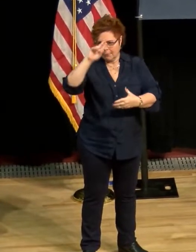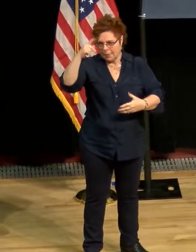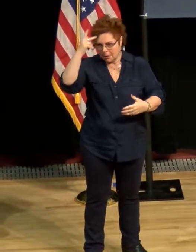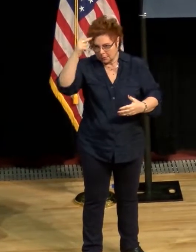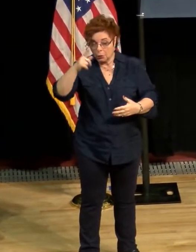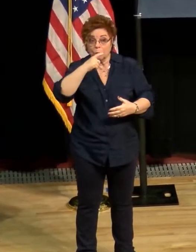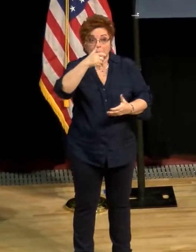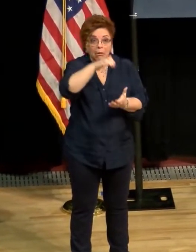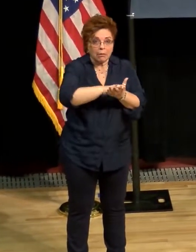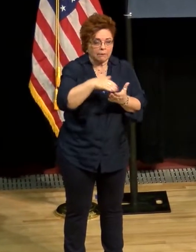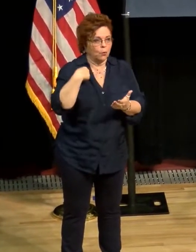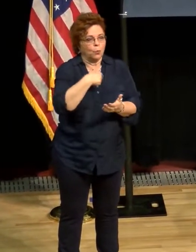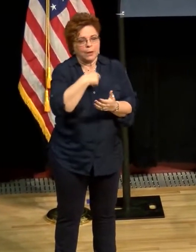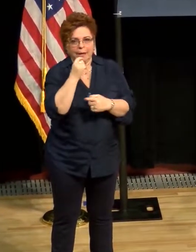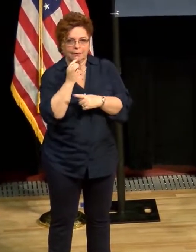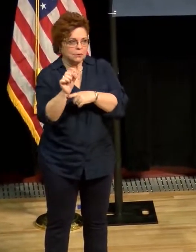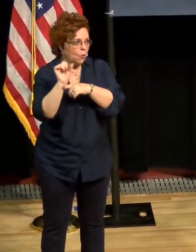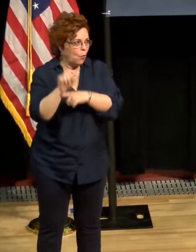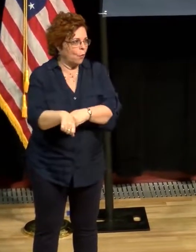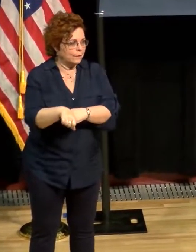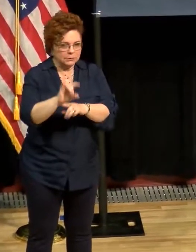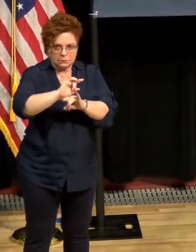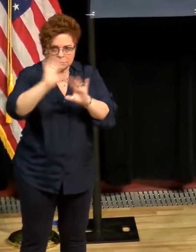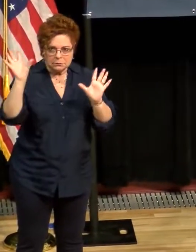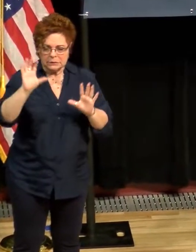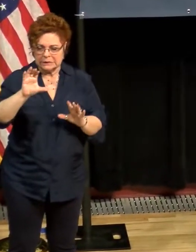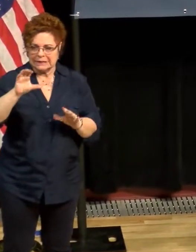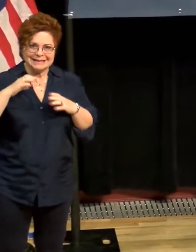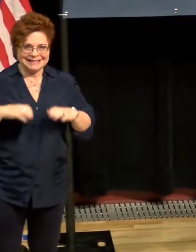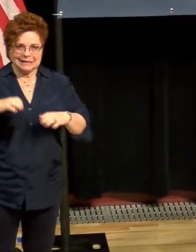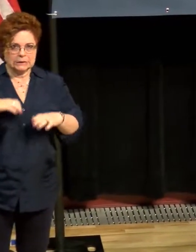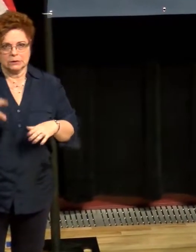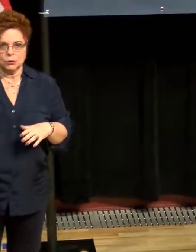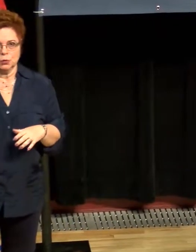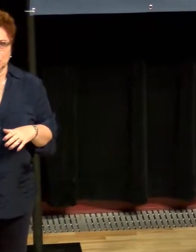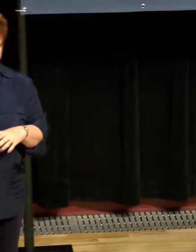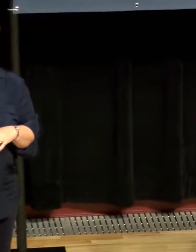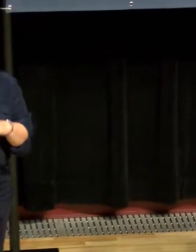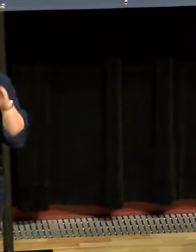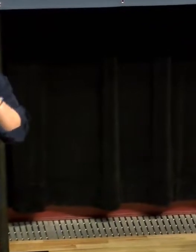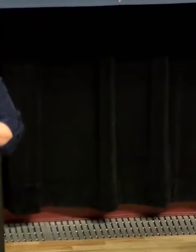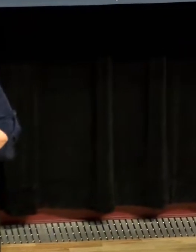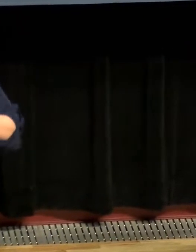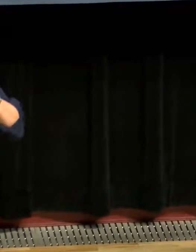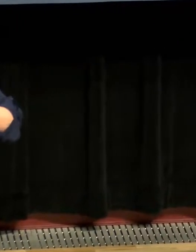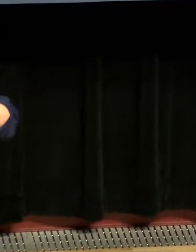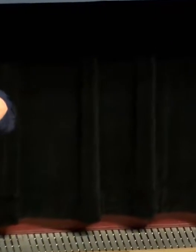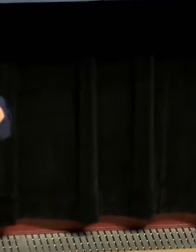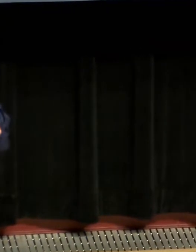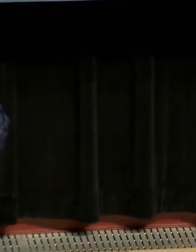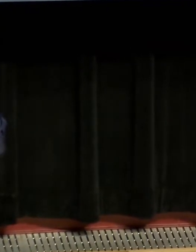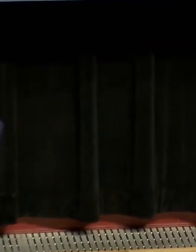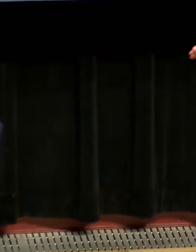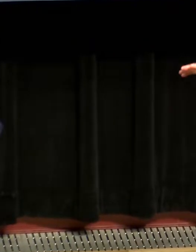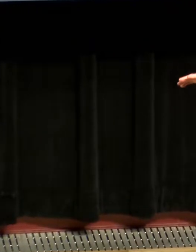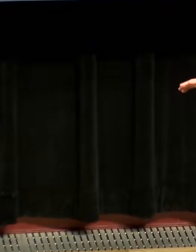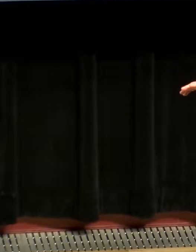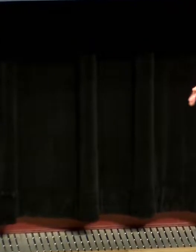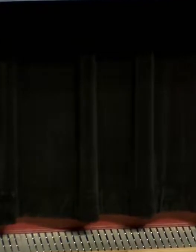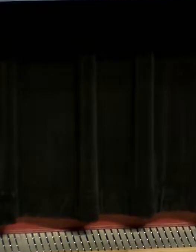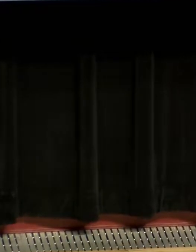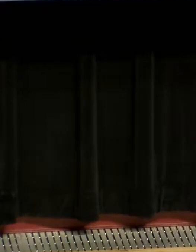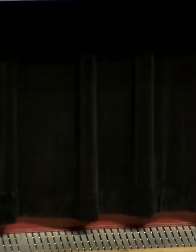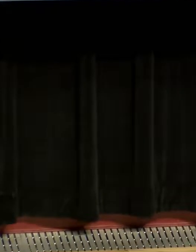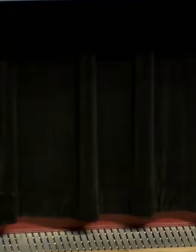who believes that we have got to overturn this disastrous Citizens United Supreme Court decision, who believes in public funding of